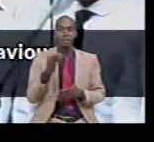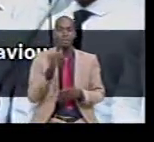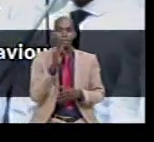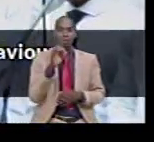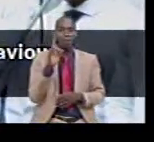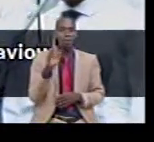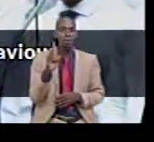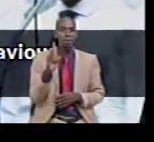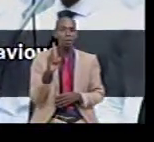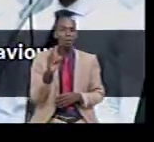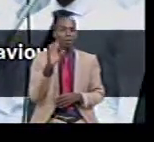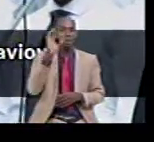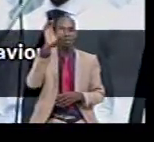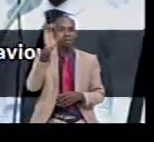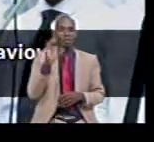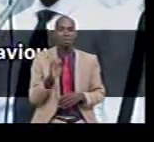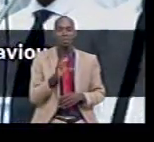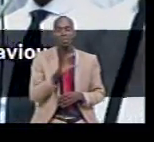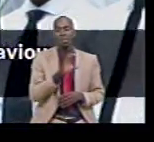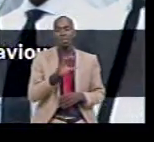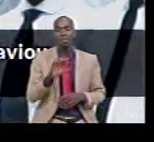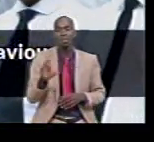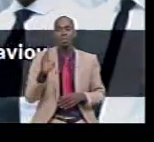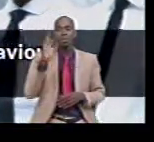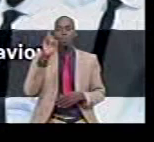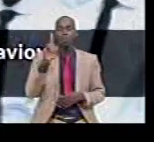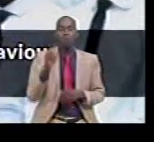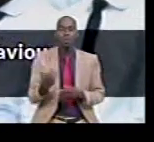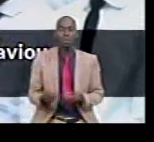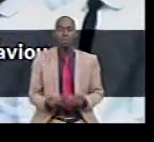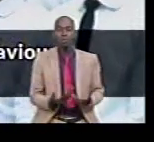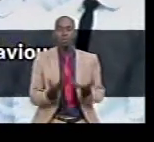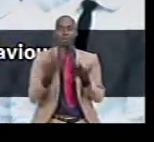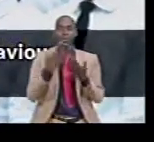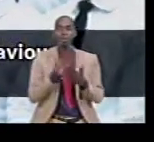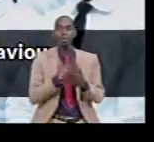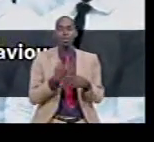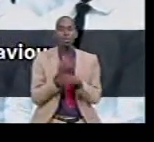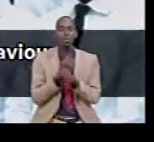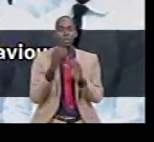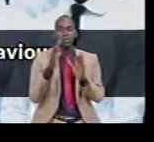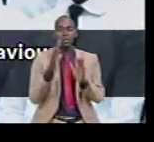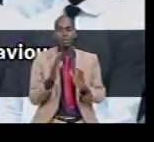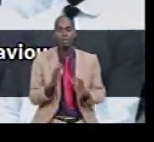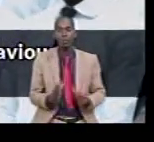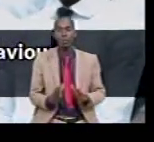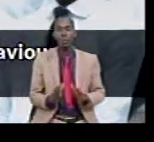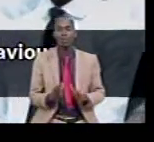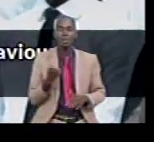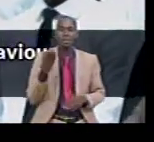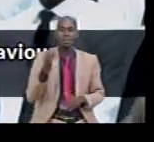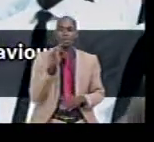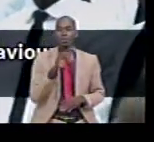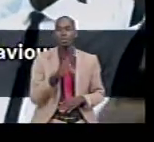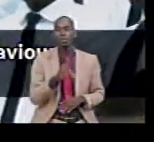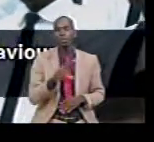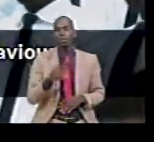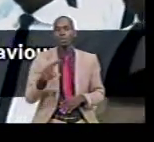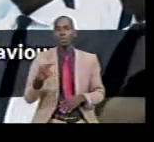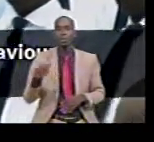is one cross, one ransom and Savior. There is